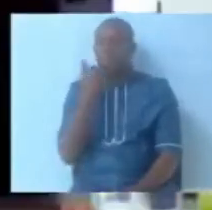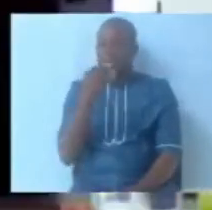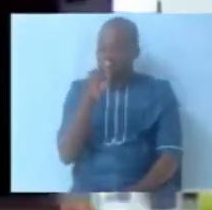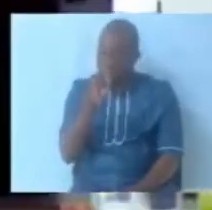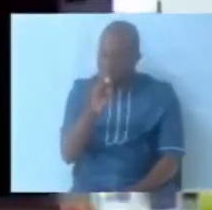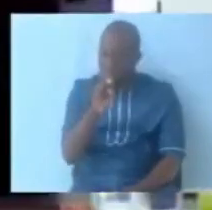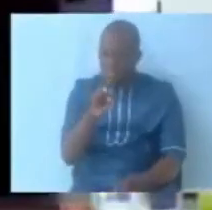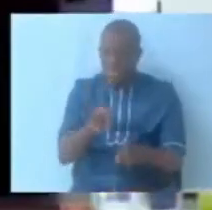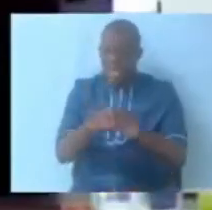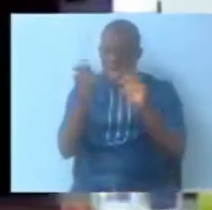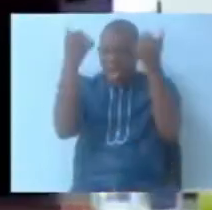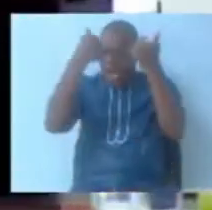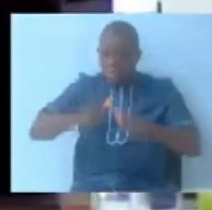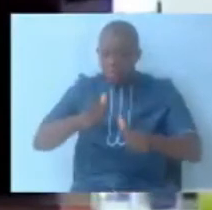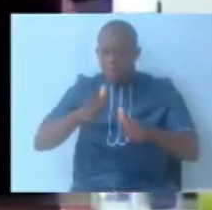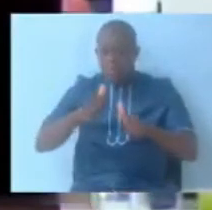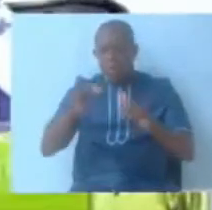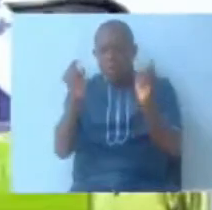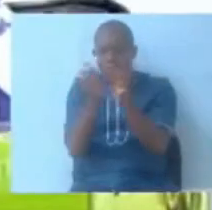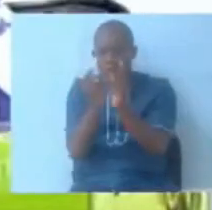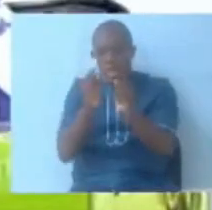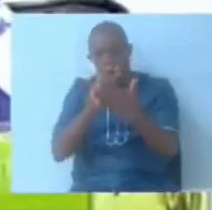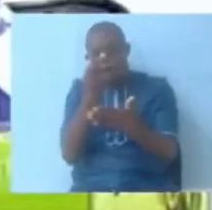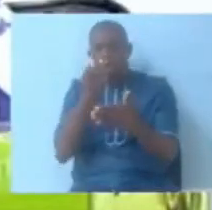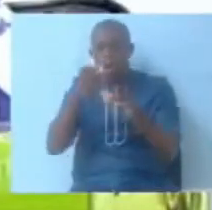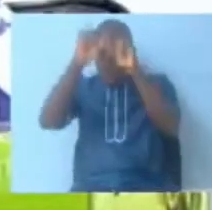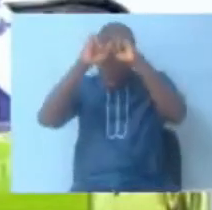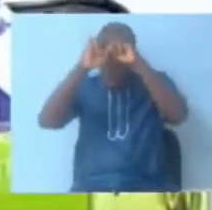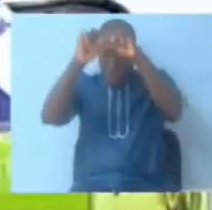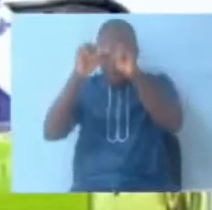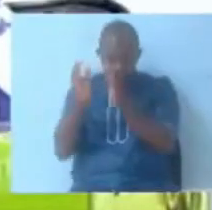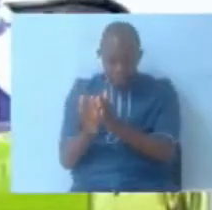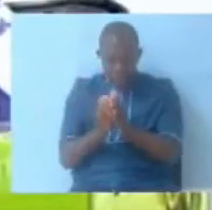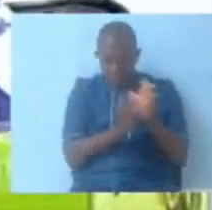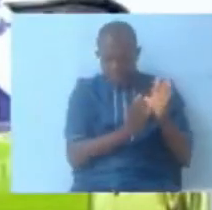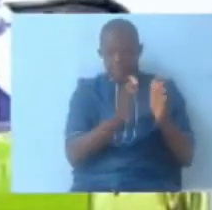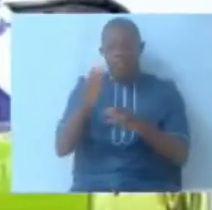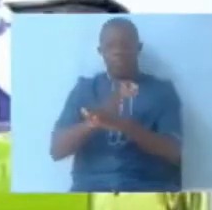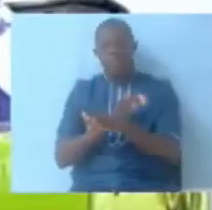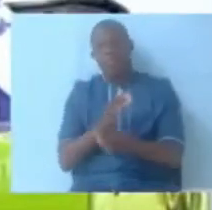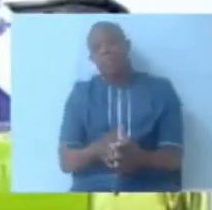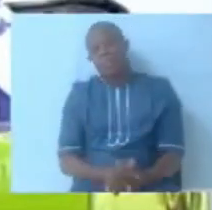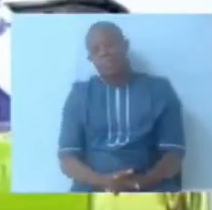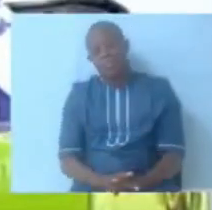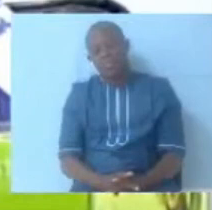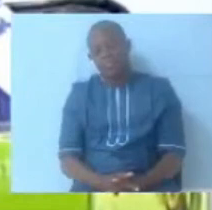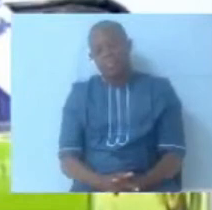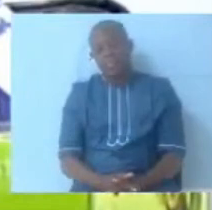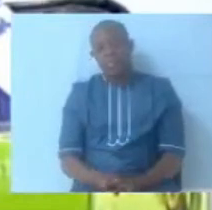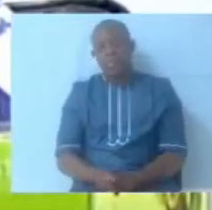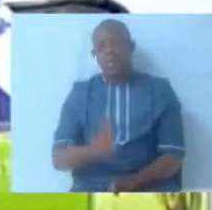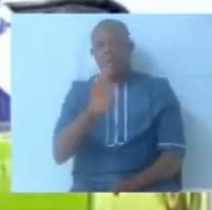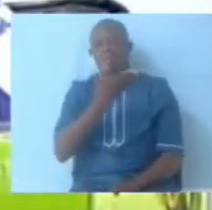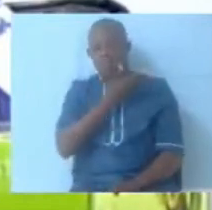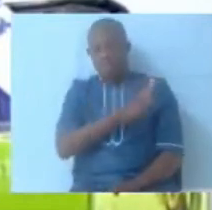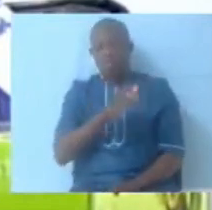plan? Wo mu kula tabalo ko bentale bon fo kula me yalon ko abota santo la fero me yalon ko abota santo. Well, let me say